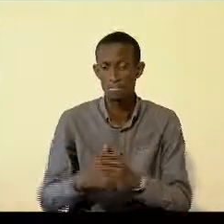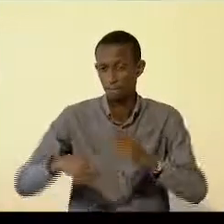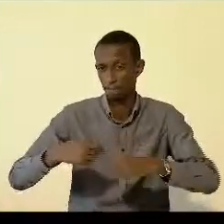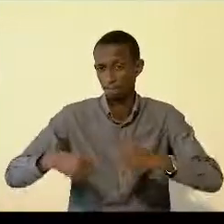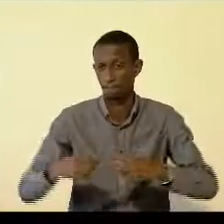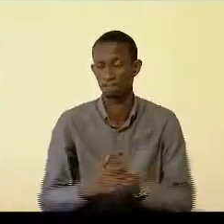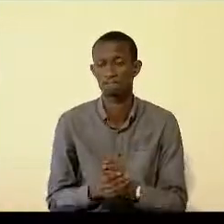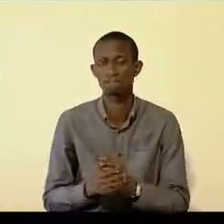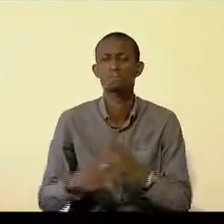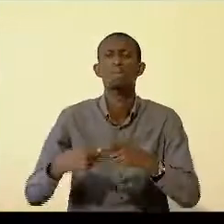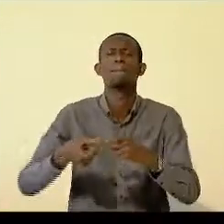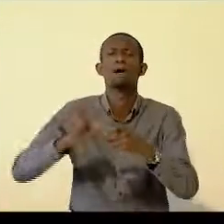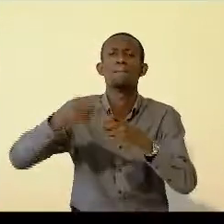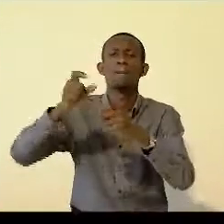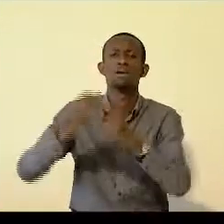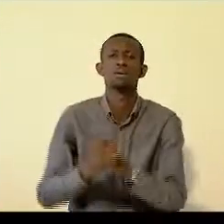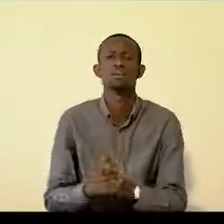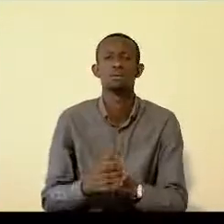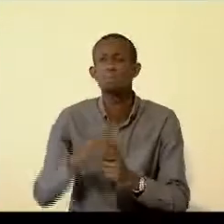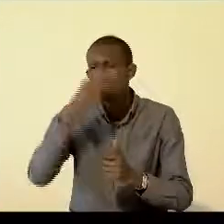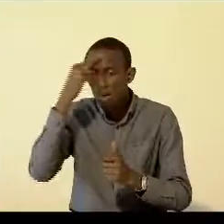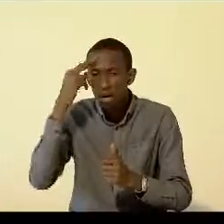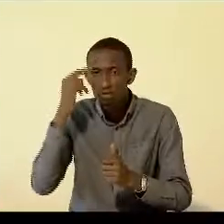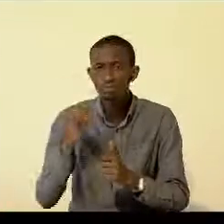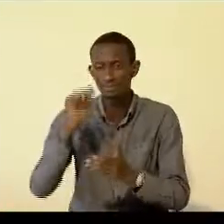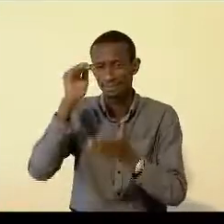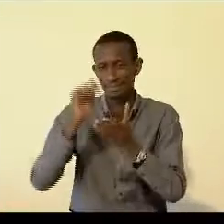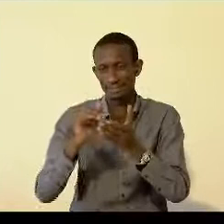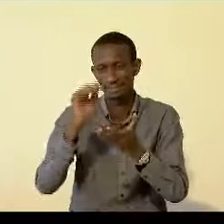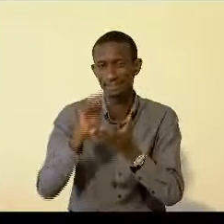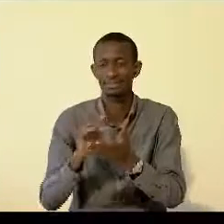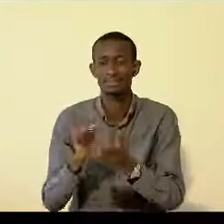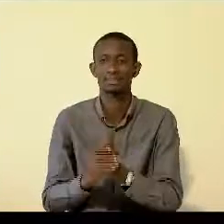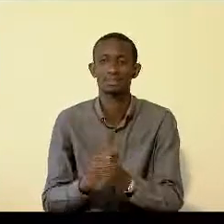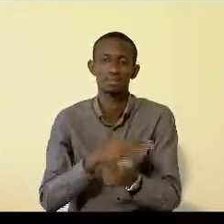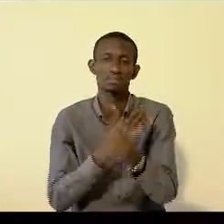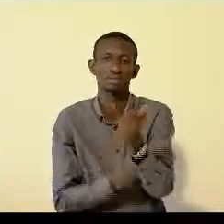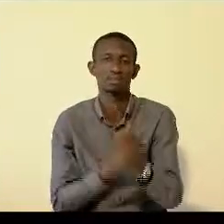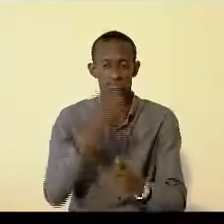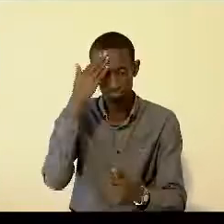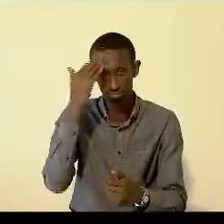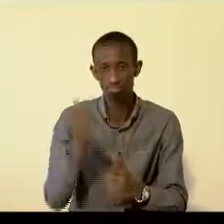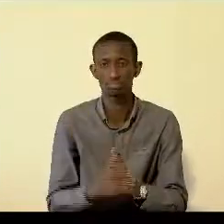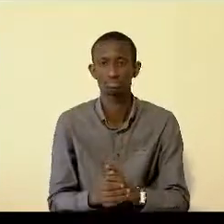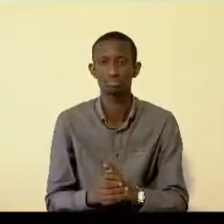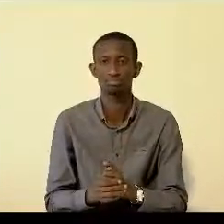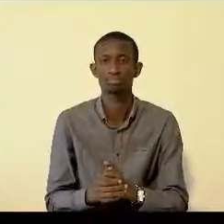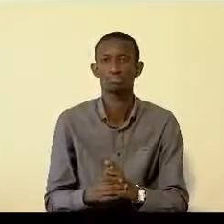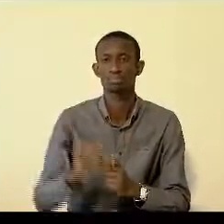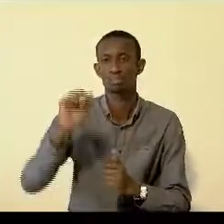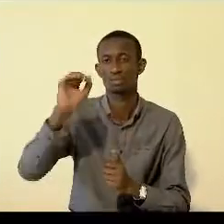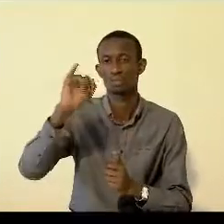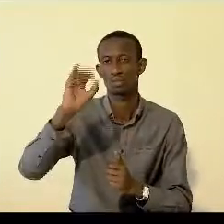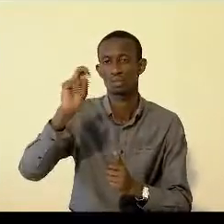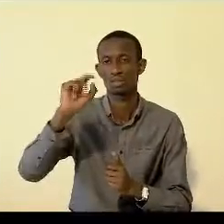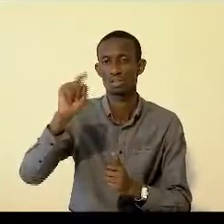alkali metals increases due to the decrease in ionization energy. We know that. The atomic size increases,